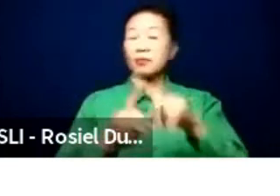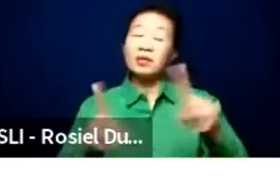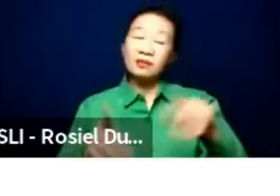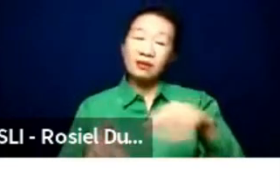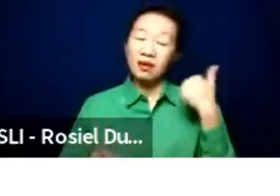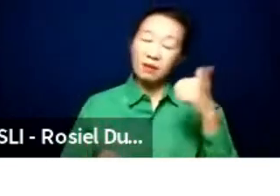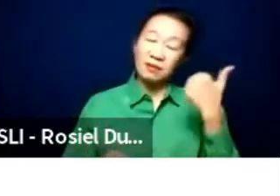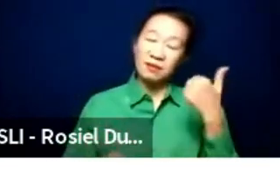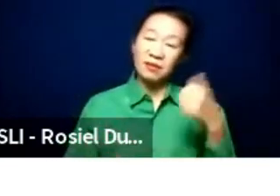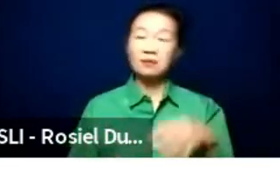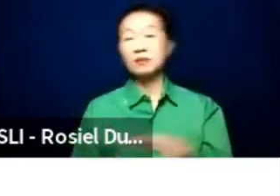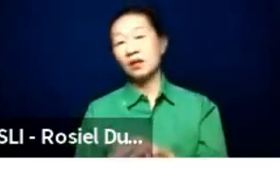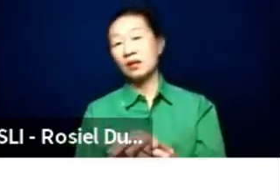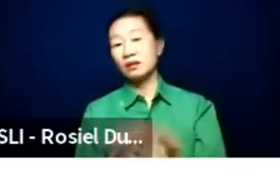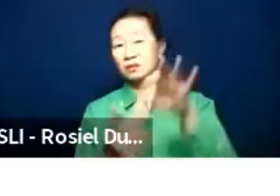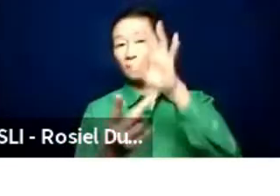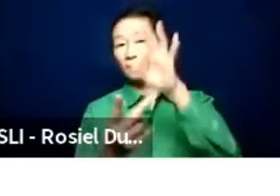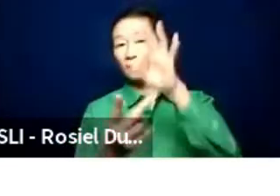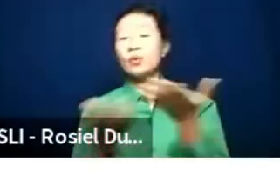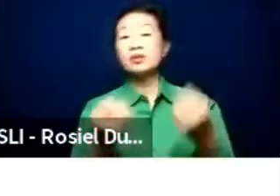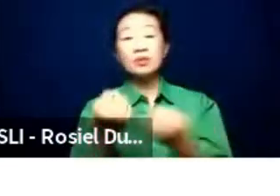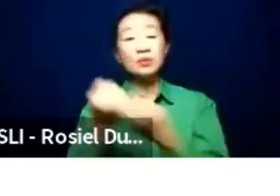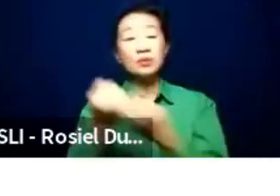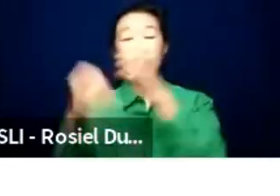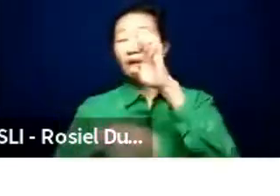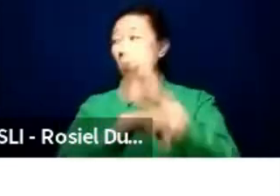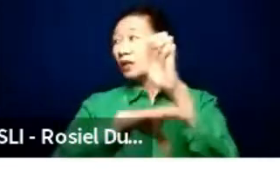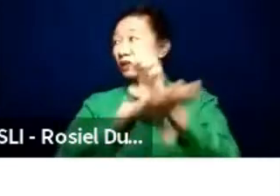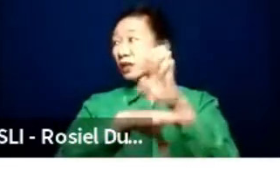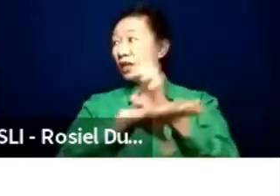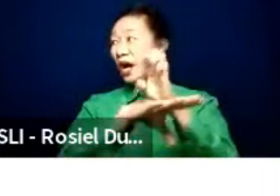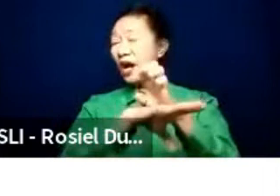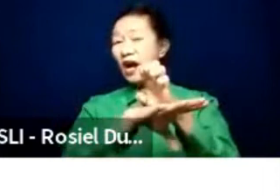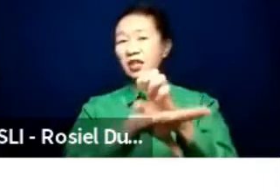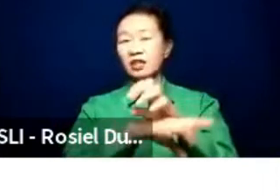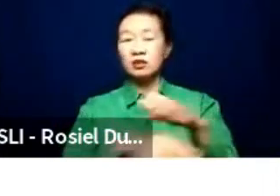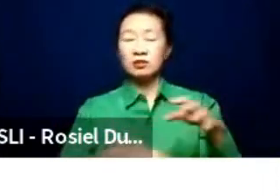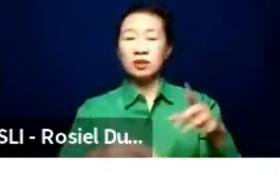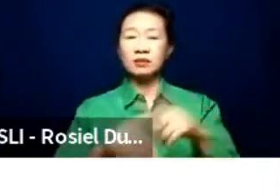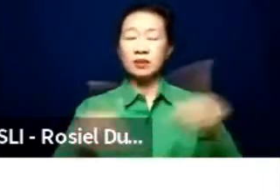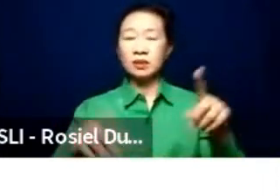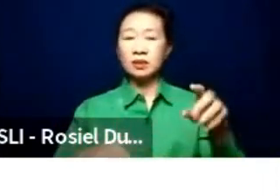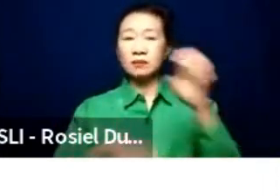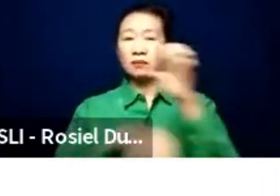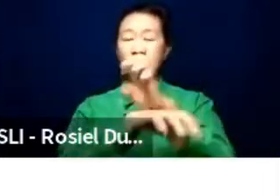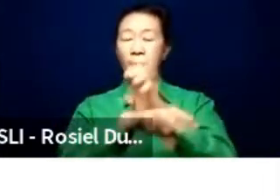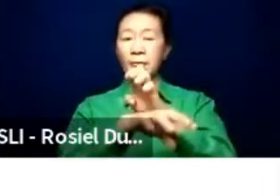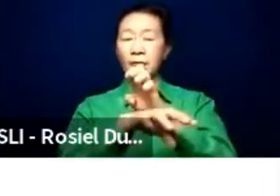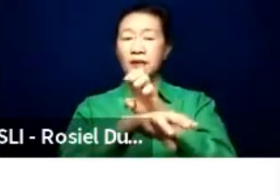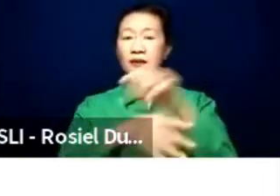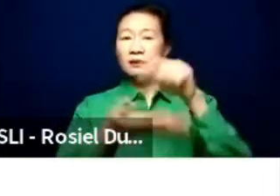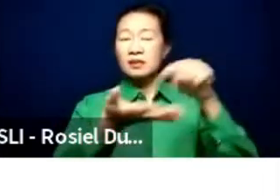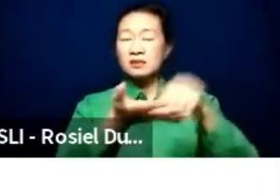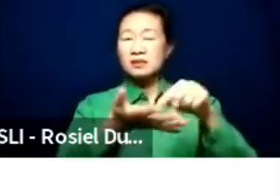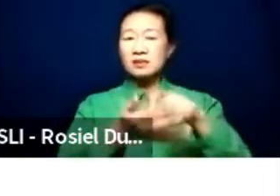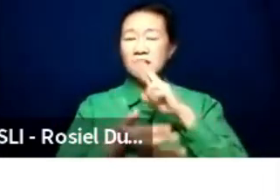options, And this is where supported employment comes in. Now, in supported employment, these are